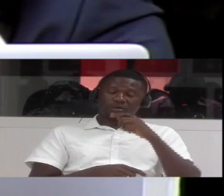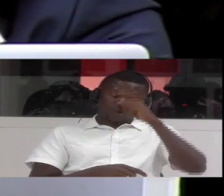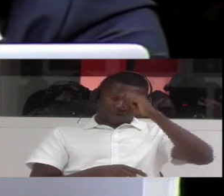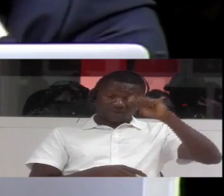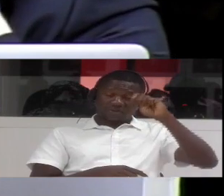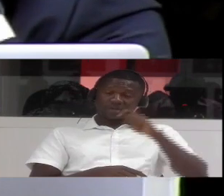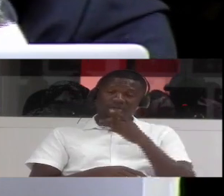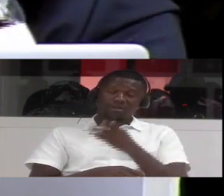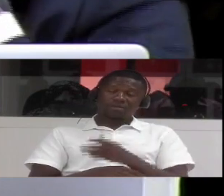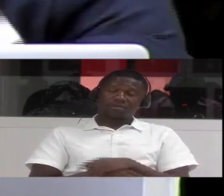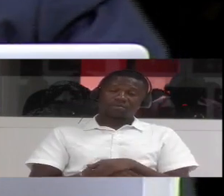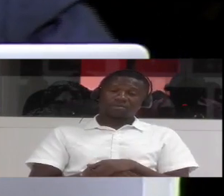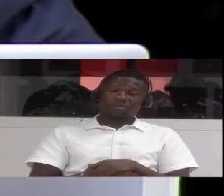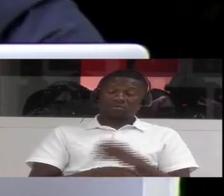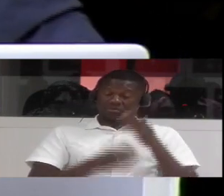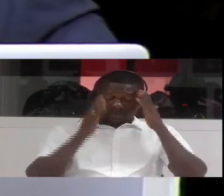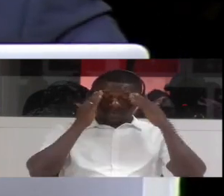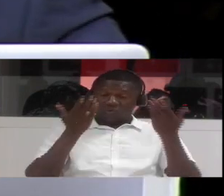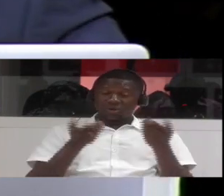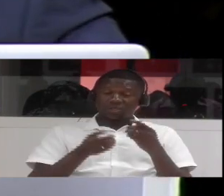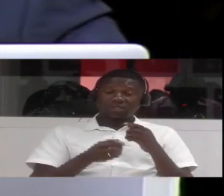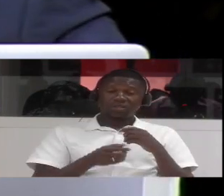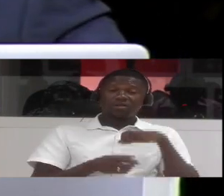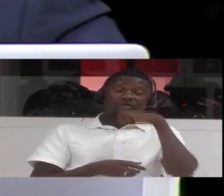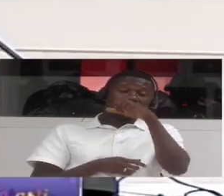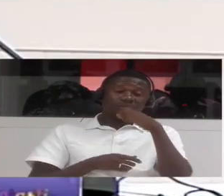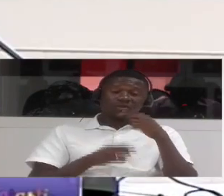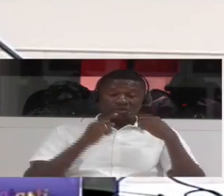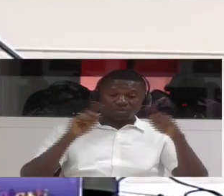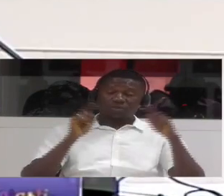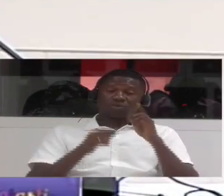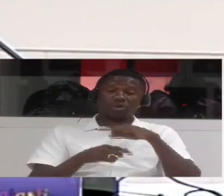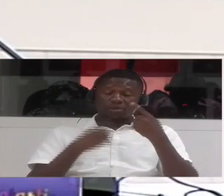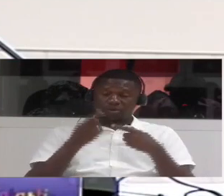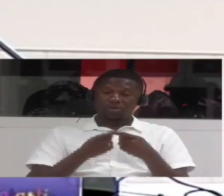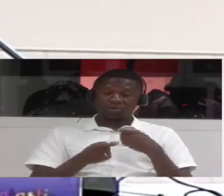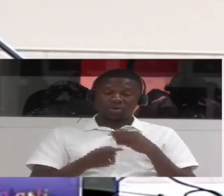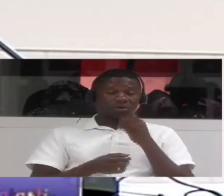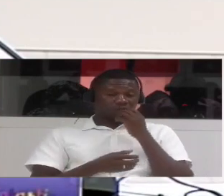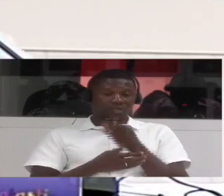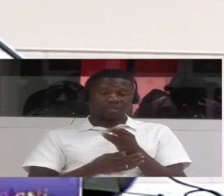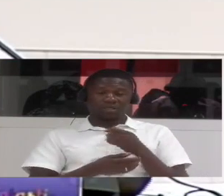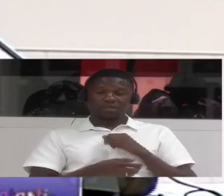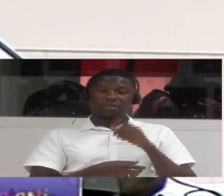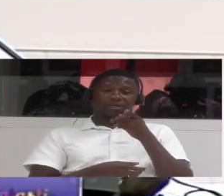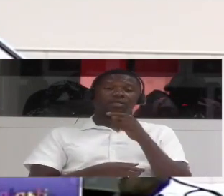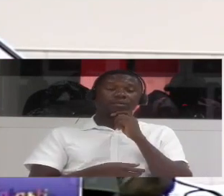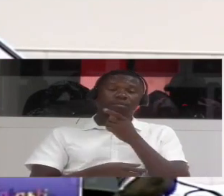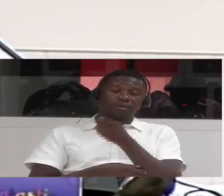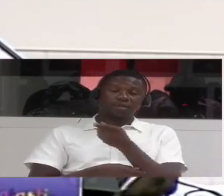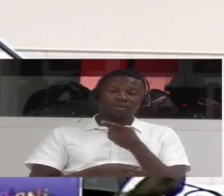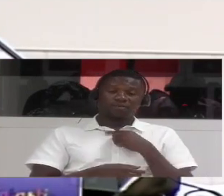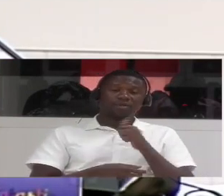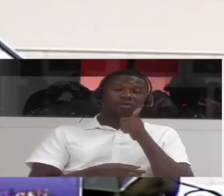sure we know exactly what this false information was about. But I must say, Dida Halaki was quite